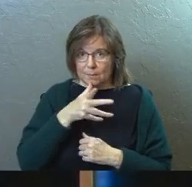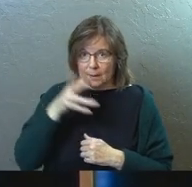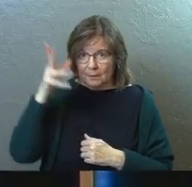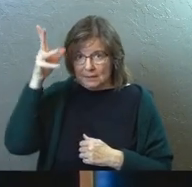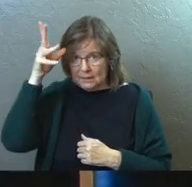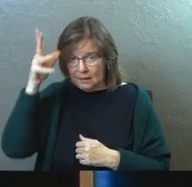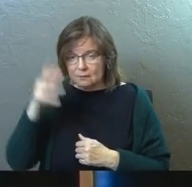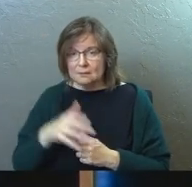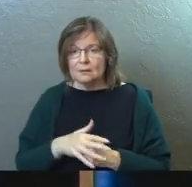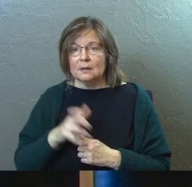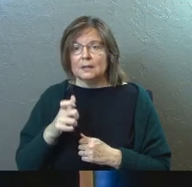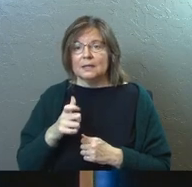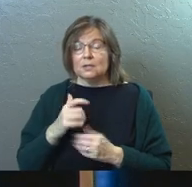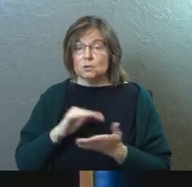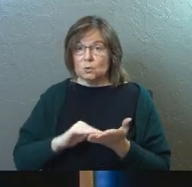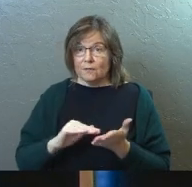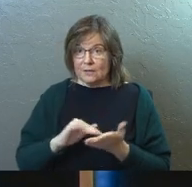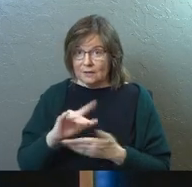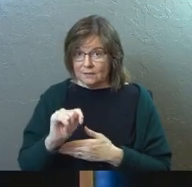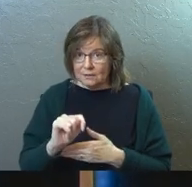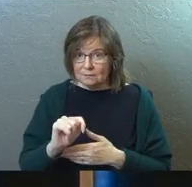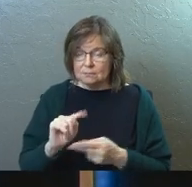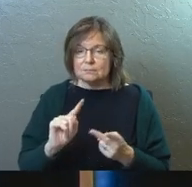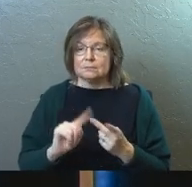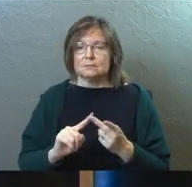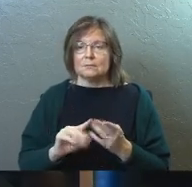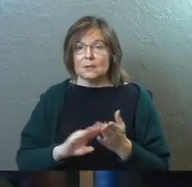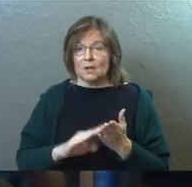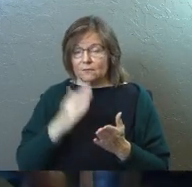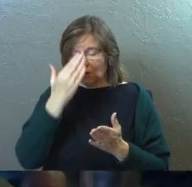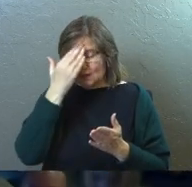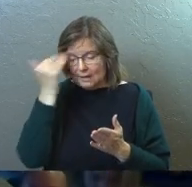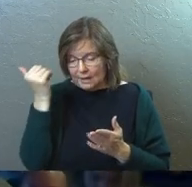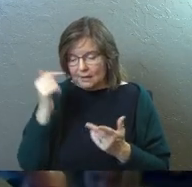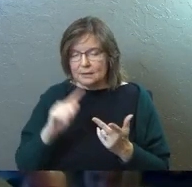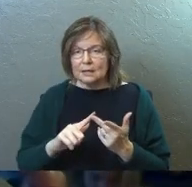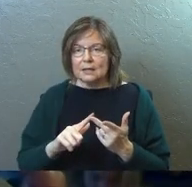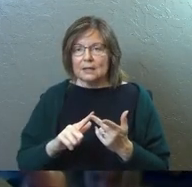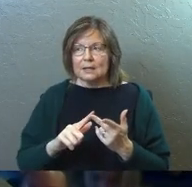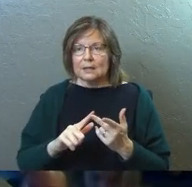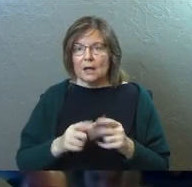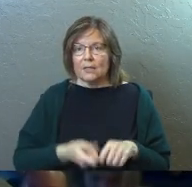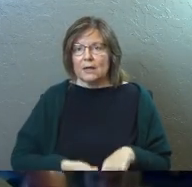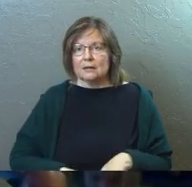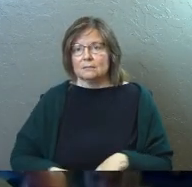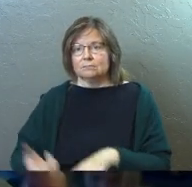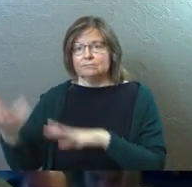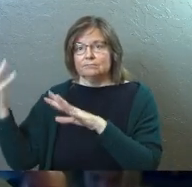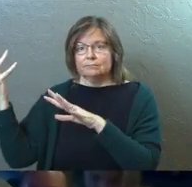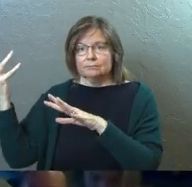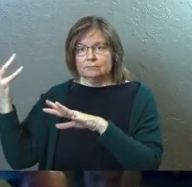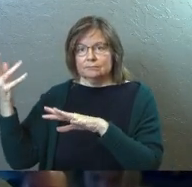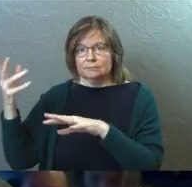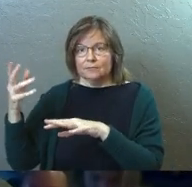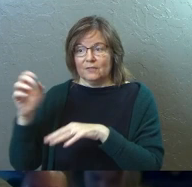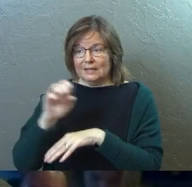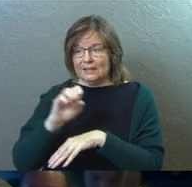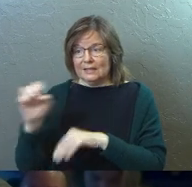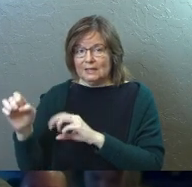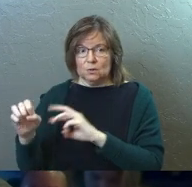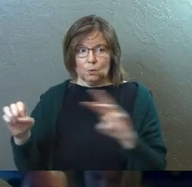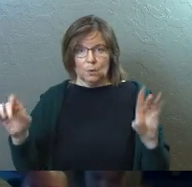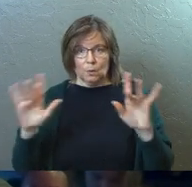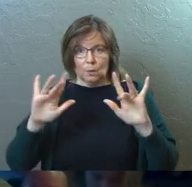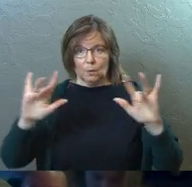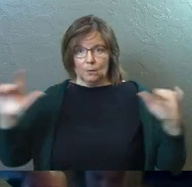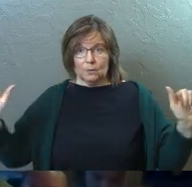dad. He needs to forgive it. And he needs to forget it, and he needs to cast it as far as the east is from the west so that you can